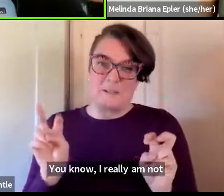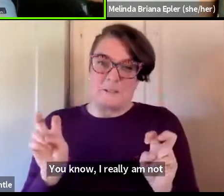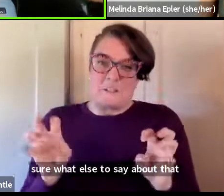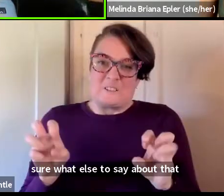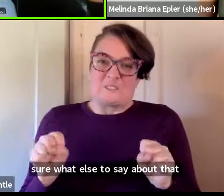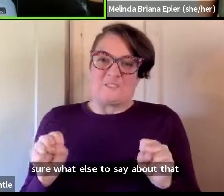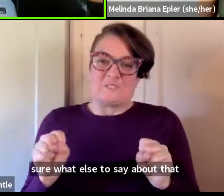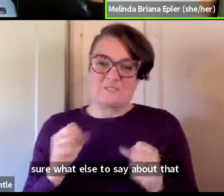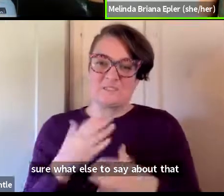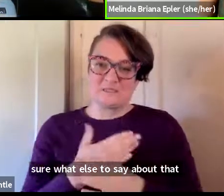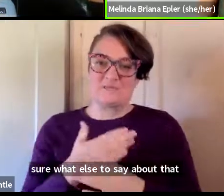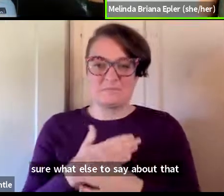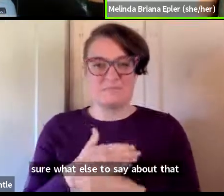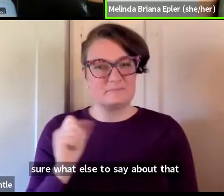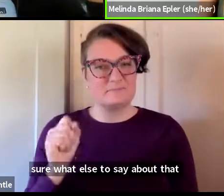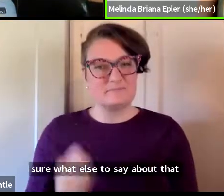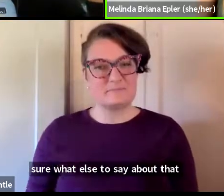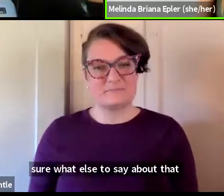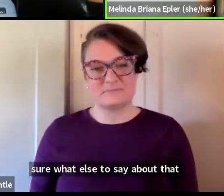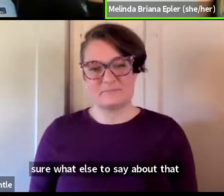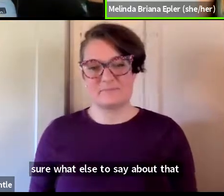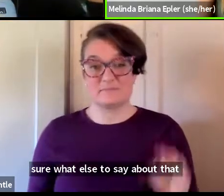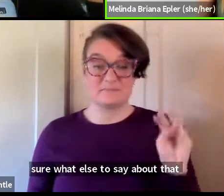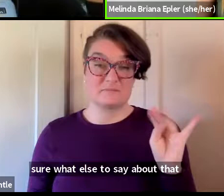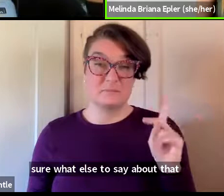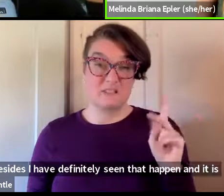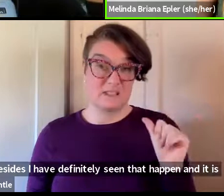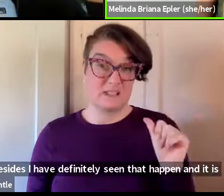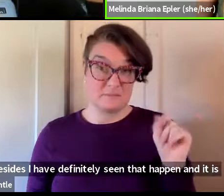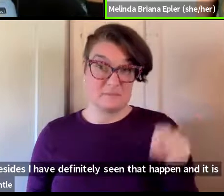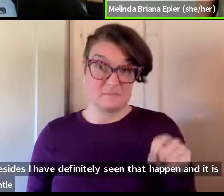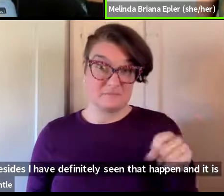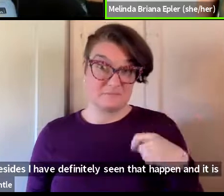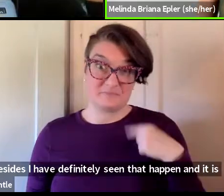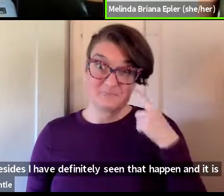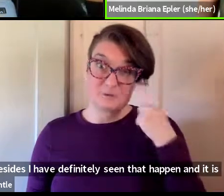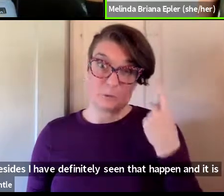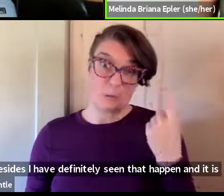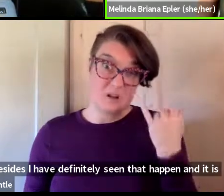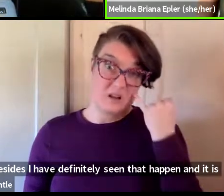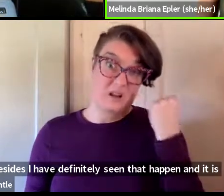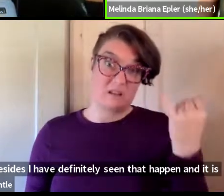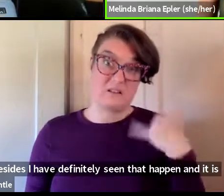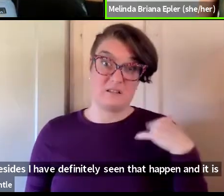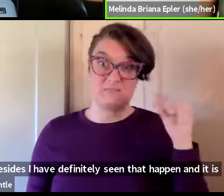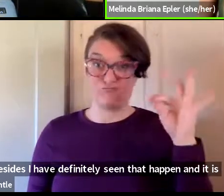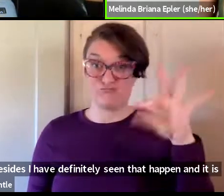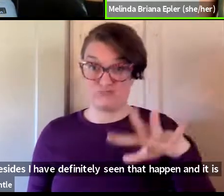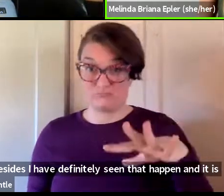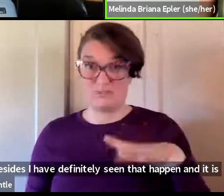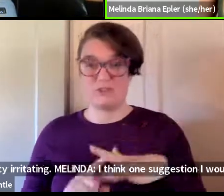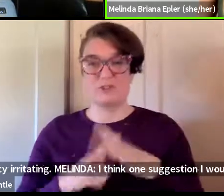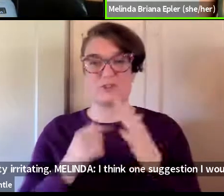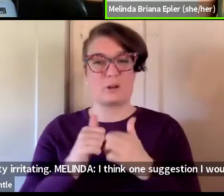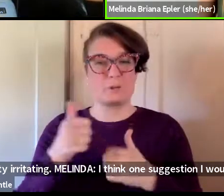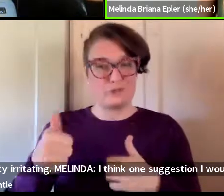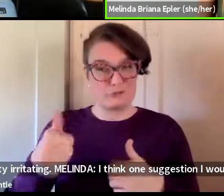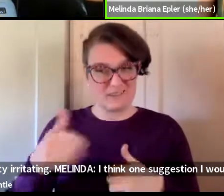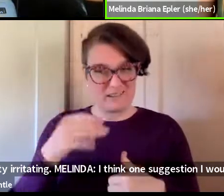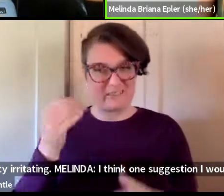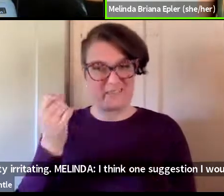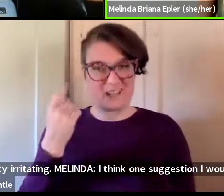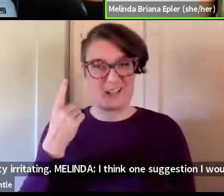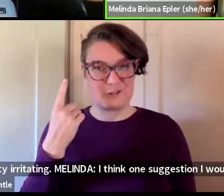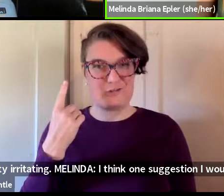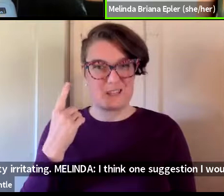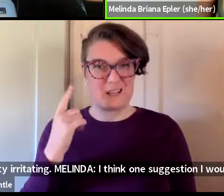irritating, Yeah, I think, maybe one suggestion I would have is to start with yourself and understand